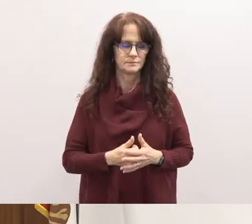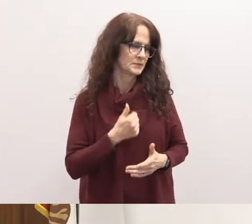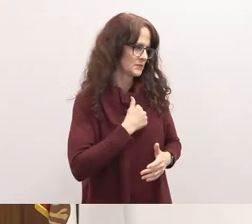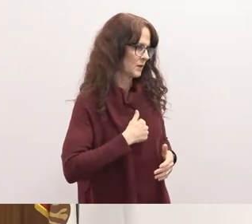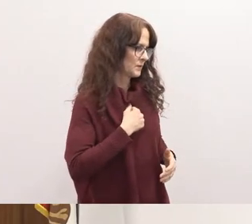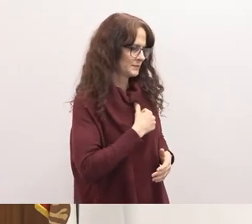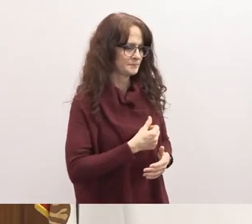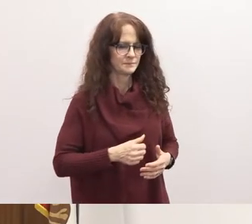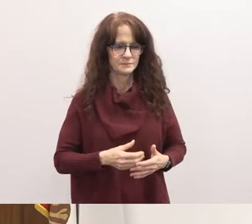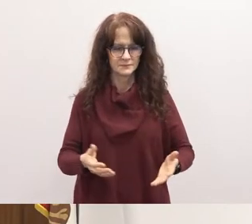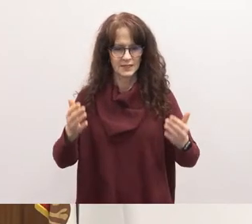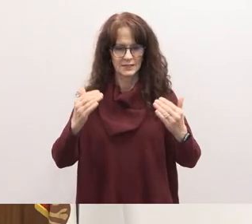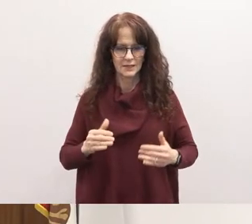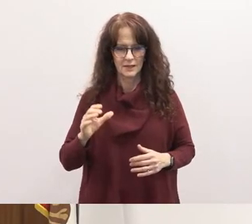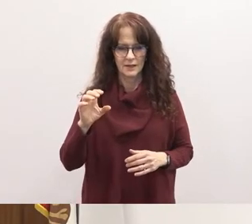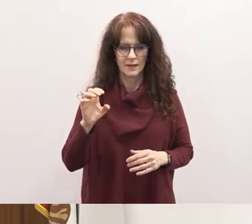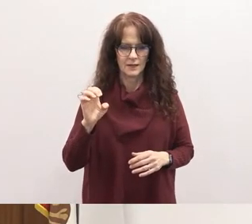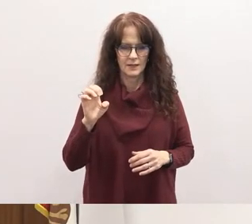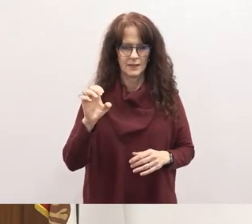Next, we have